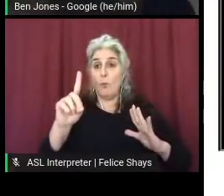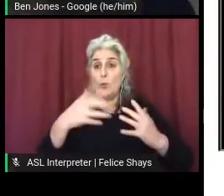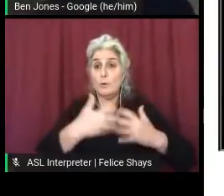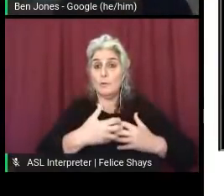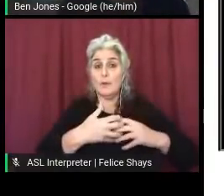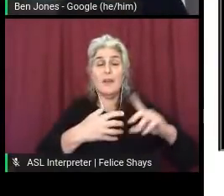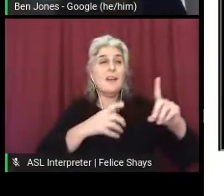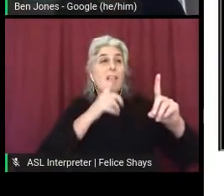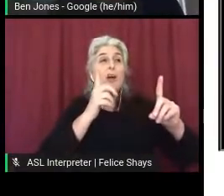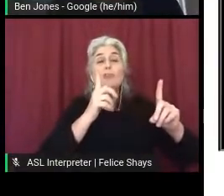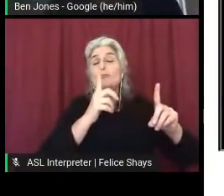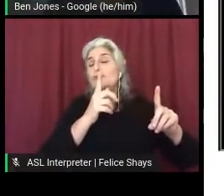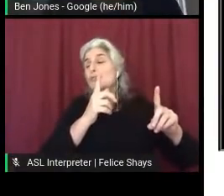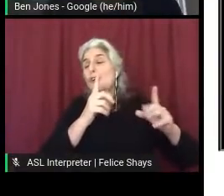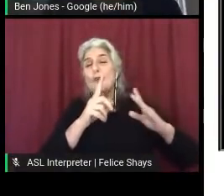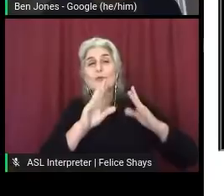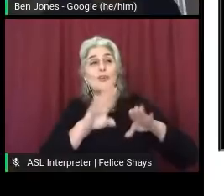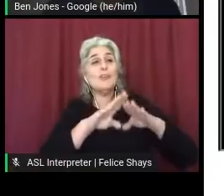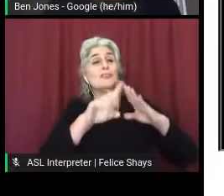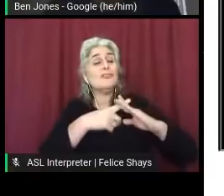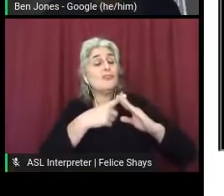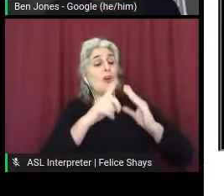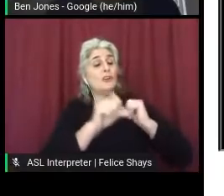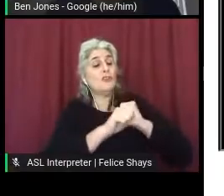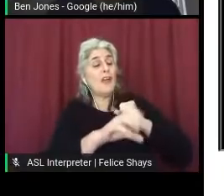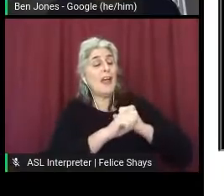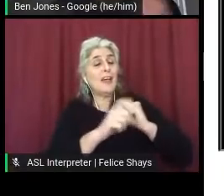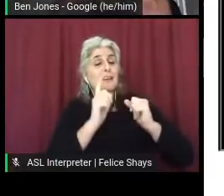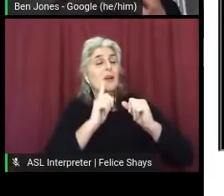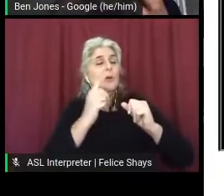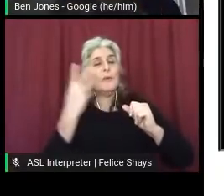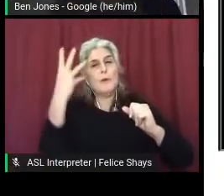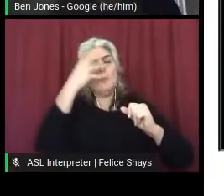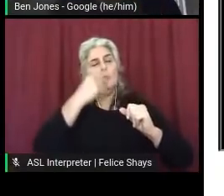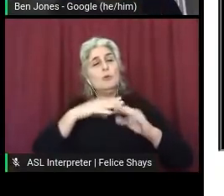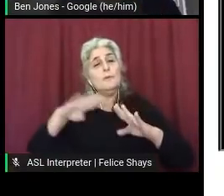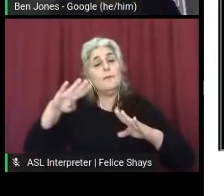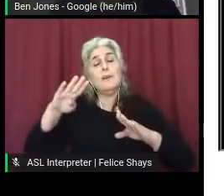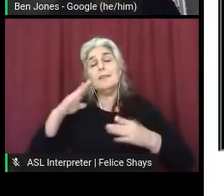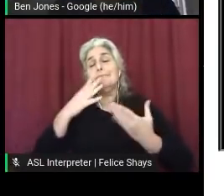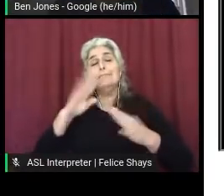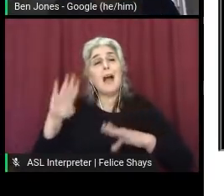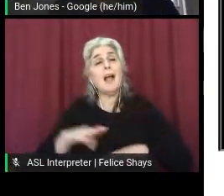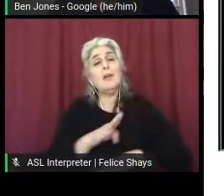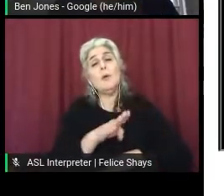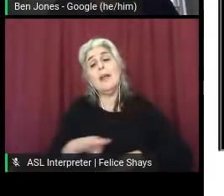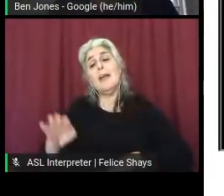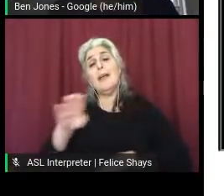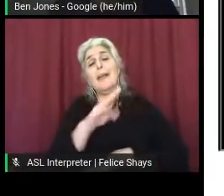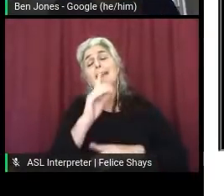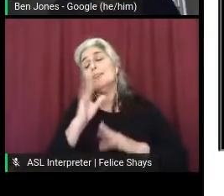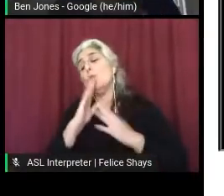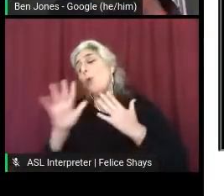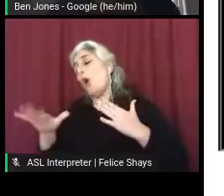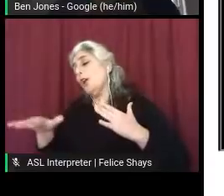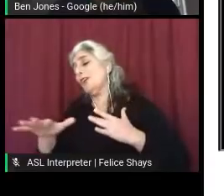ad with a long, slow shot of the Pacific Coast Highway. Focus in on human and human experience. And I say